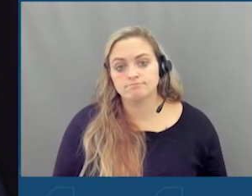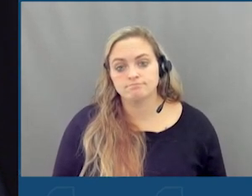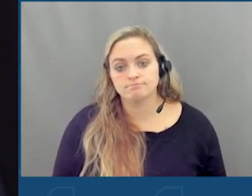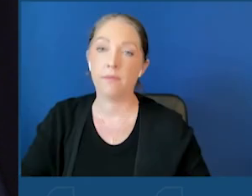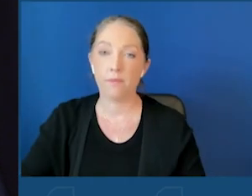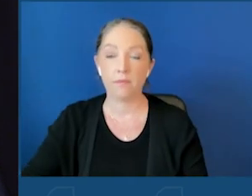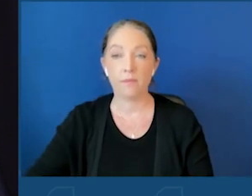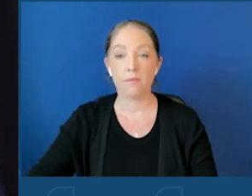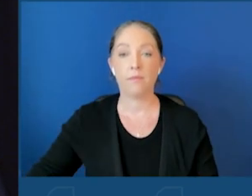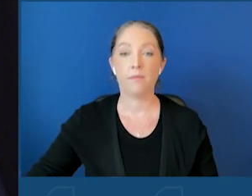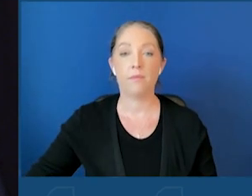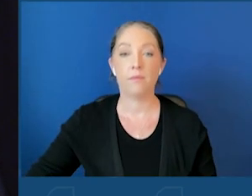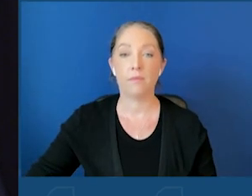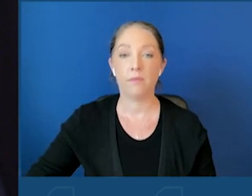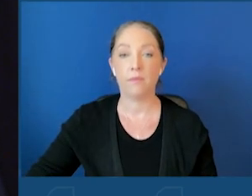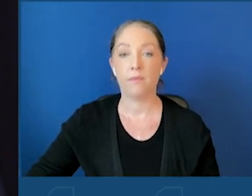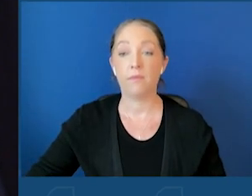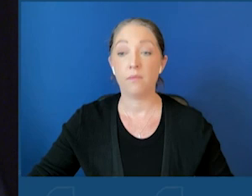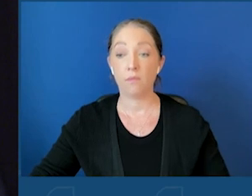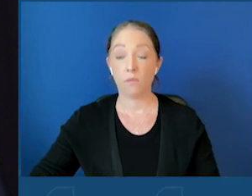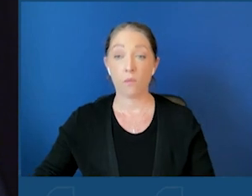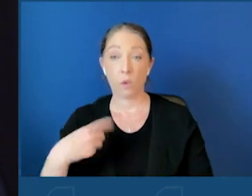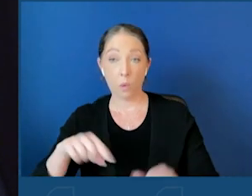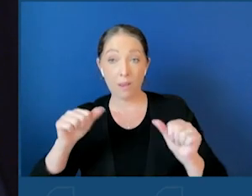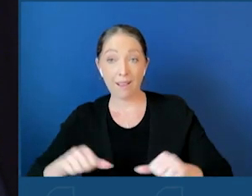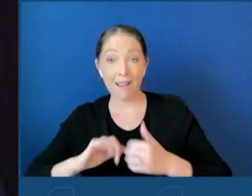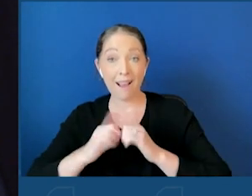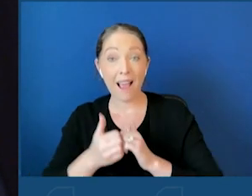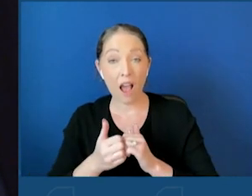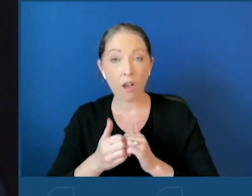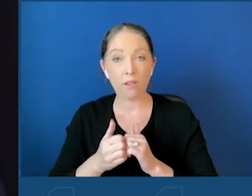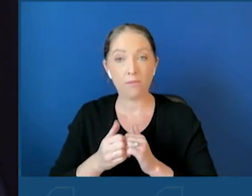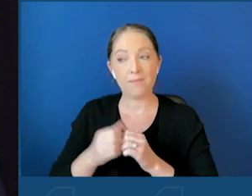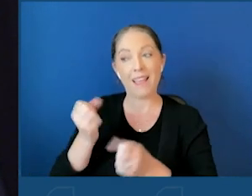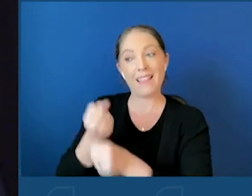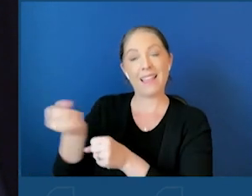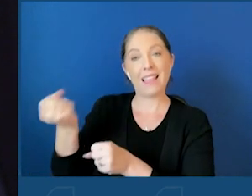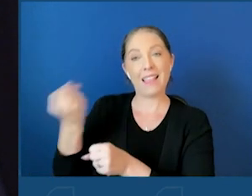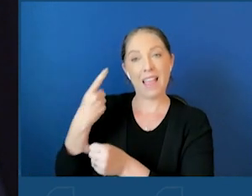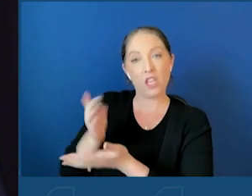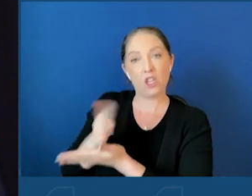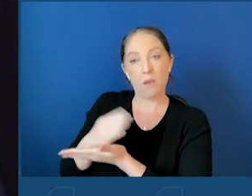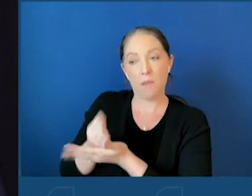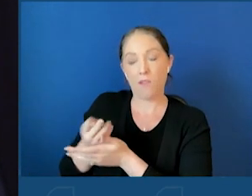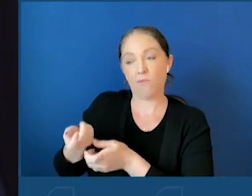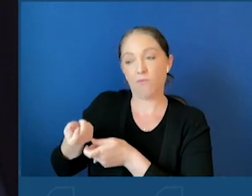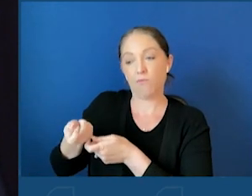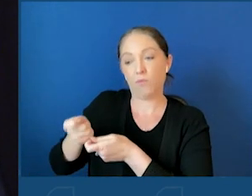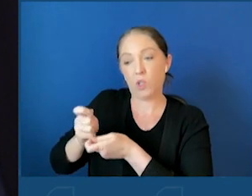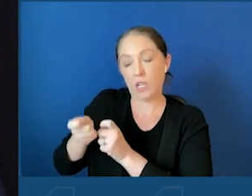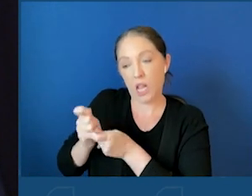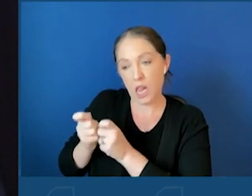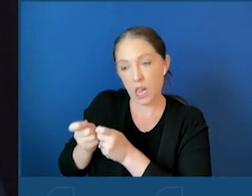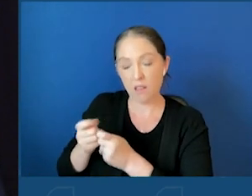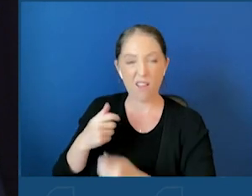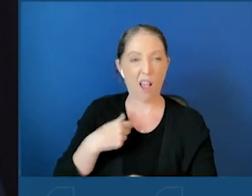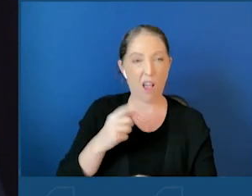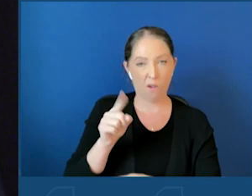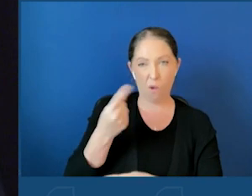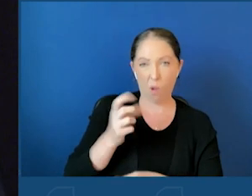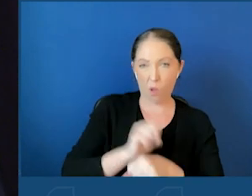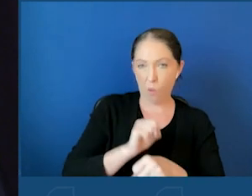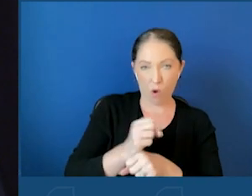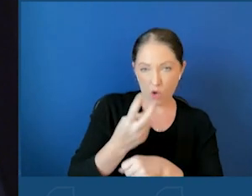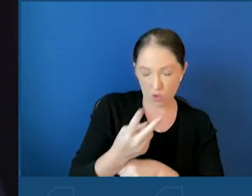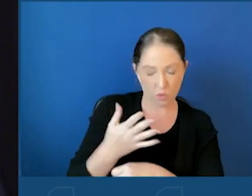And we're able to do so because of changes we pushed in last year's budget. I've only had 2 budgets to work on, but this was one of my priorities, to make